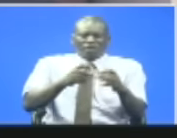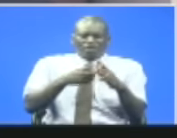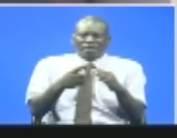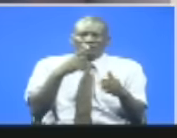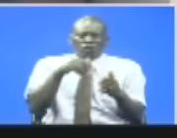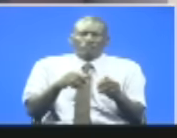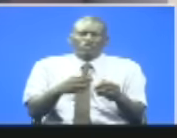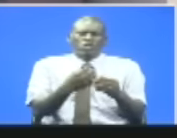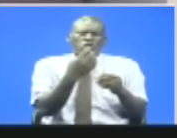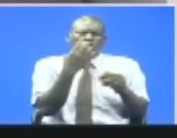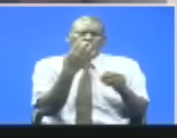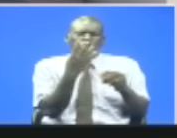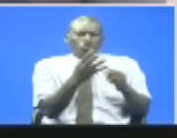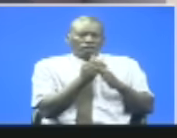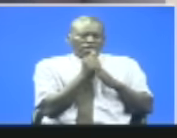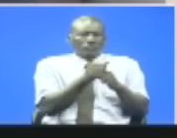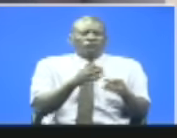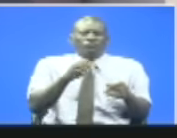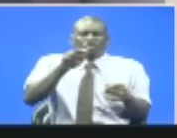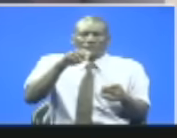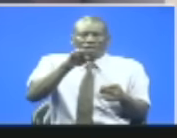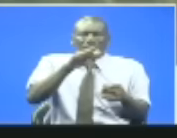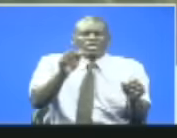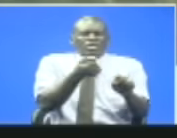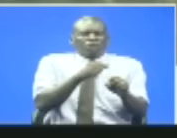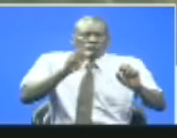principals cannot even agree on who is to lead them into the August election.